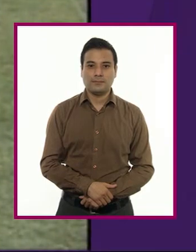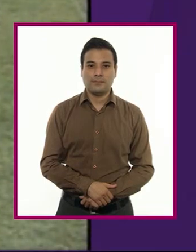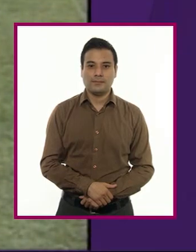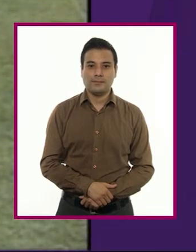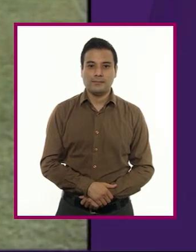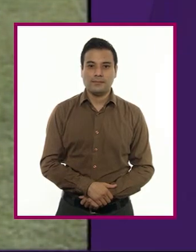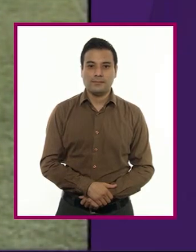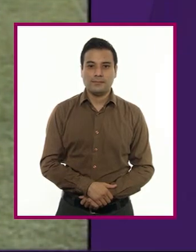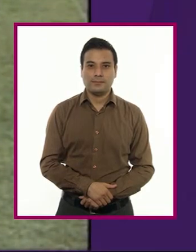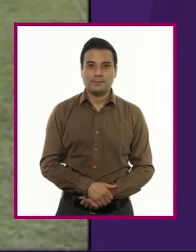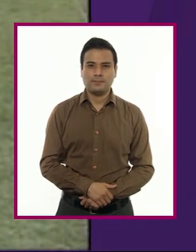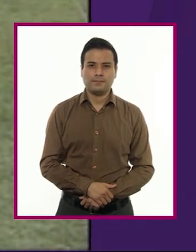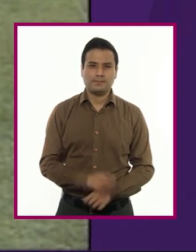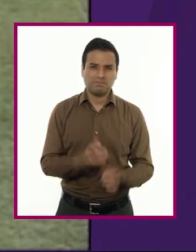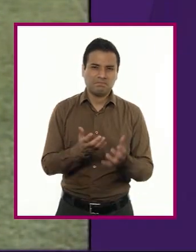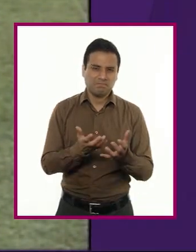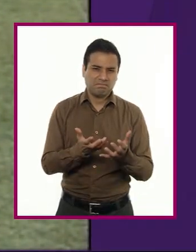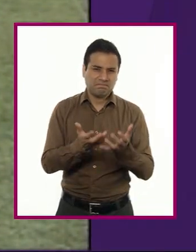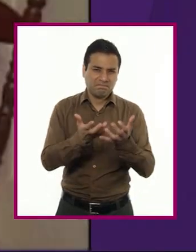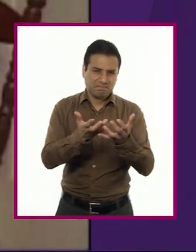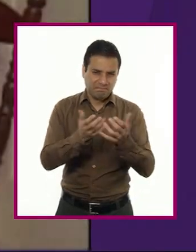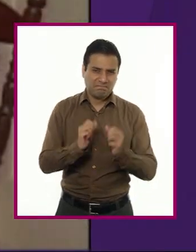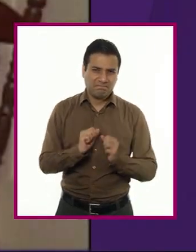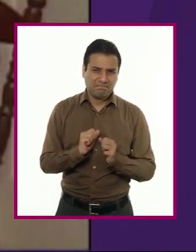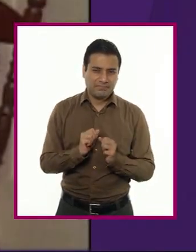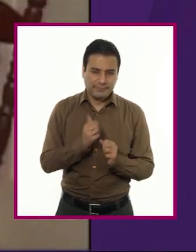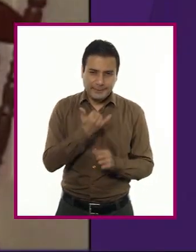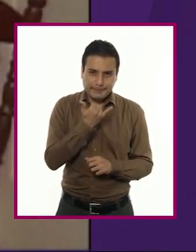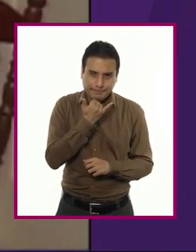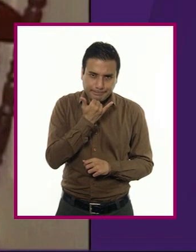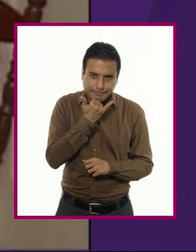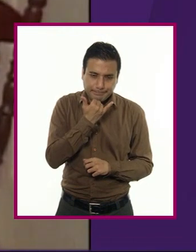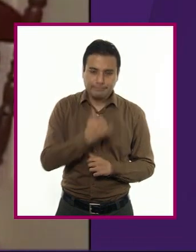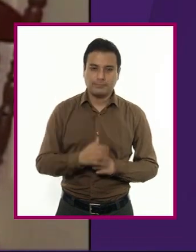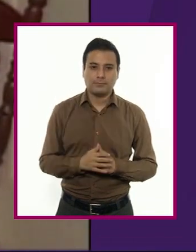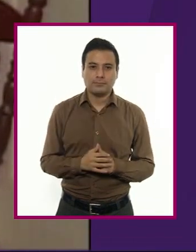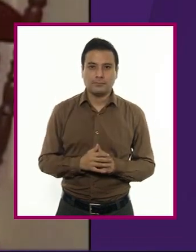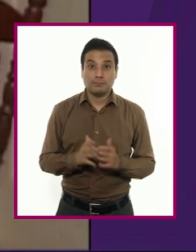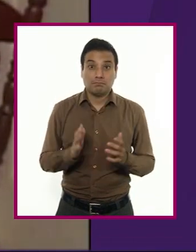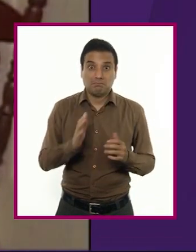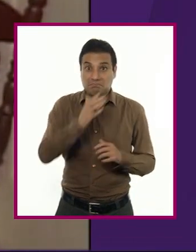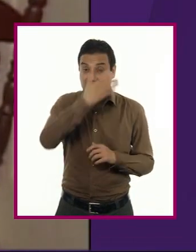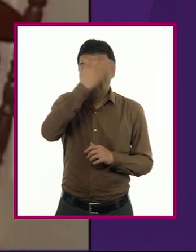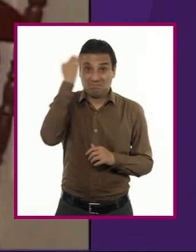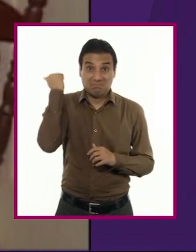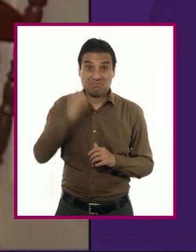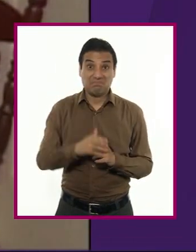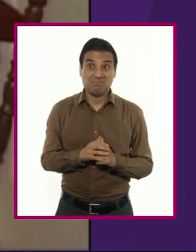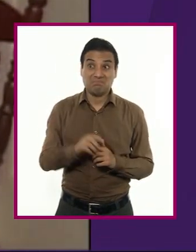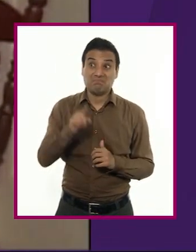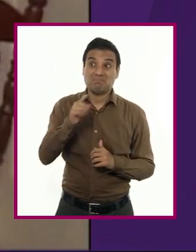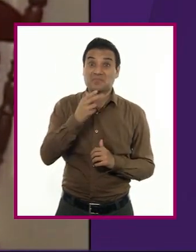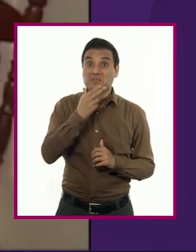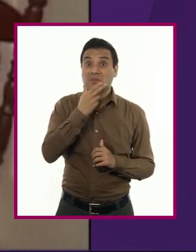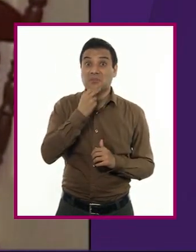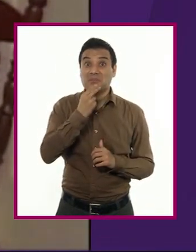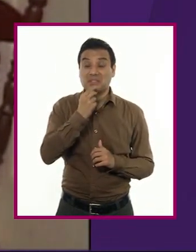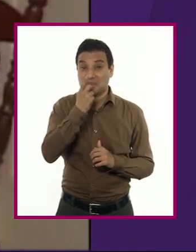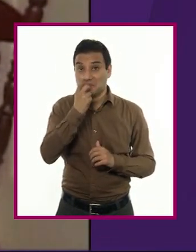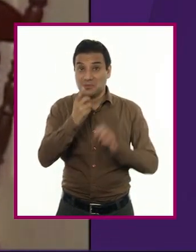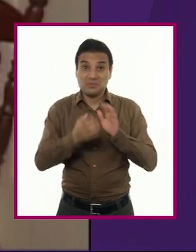You can take it. Sorry. I don't know. He just said he was leaving.